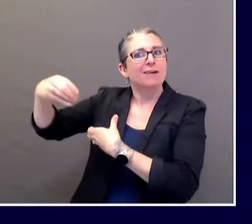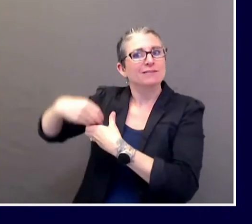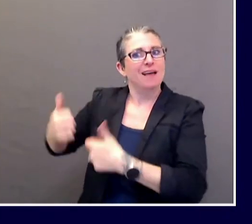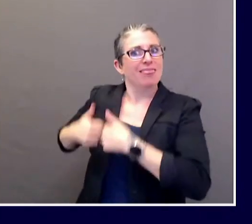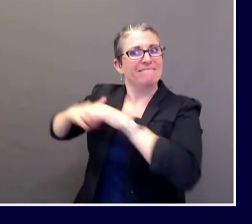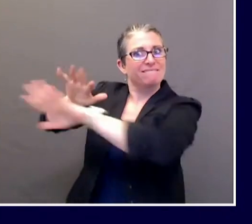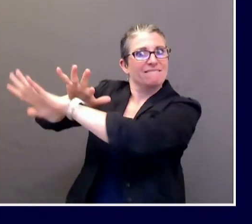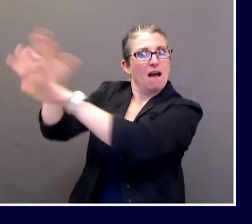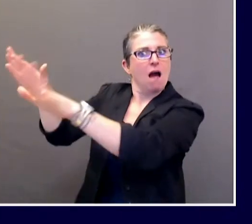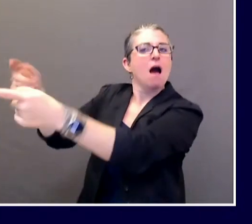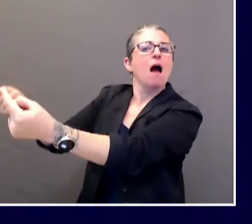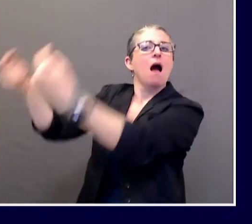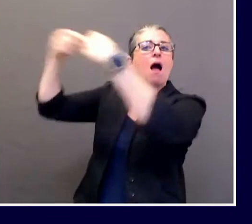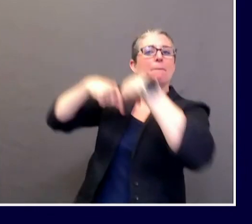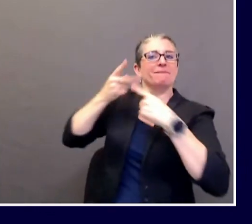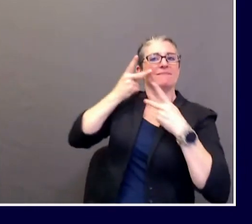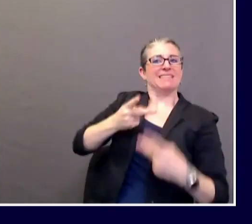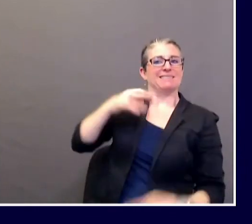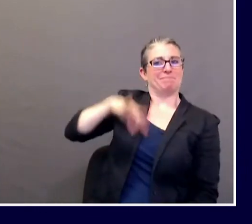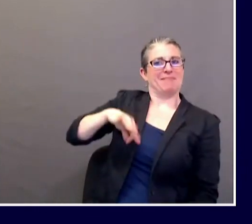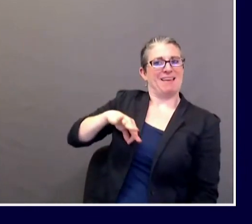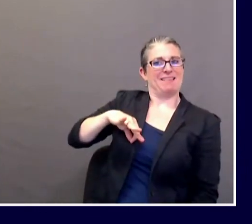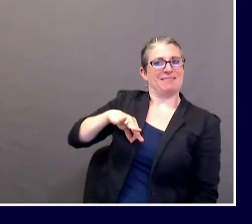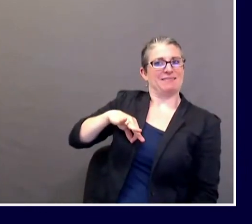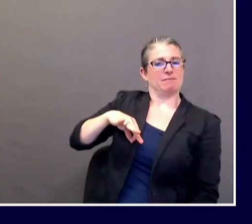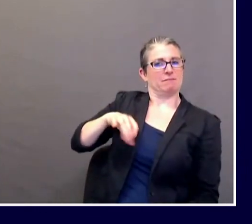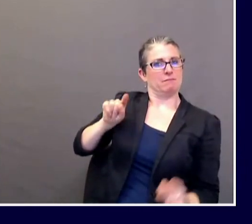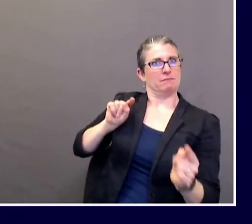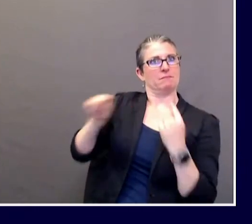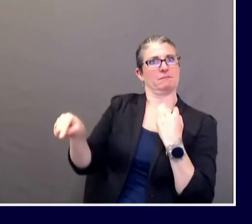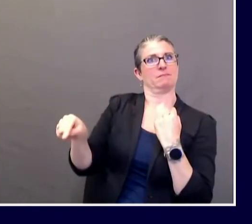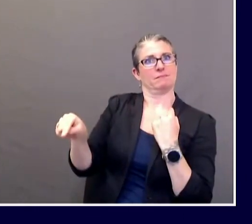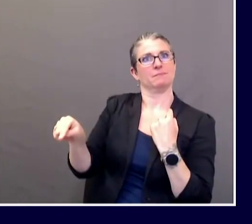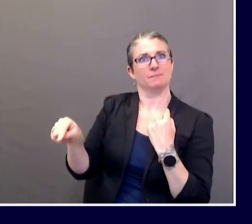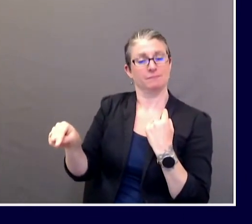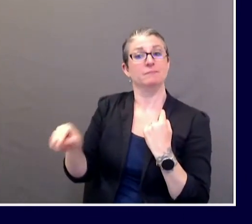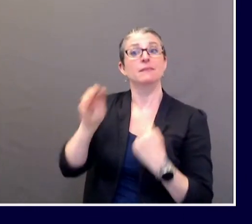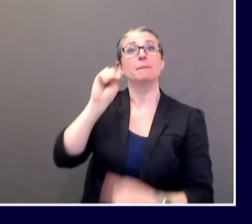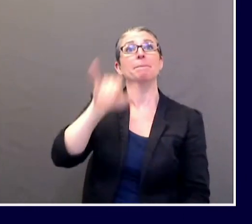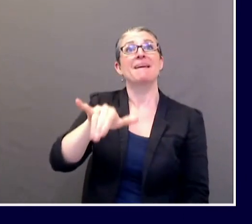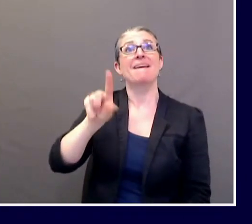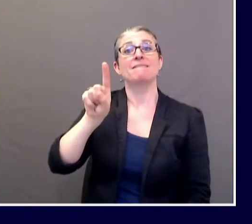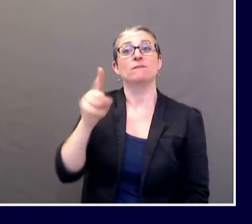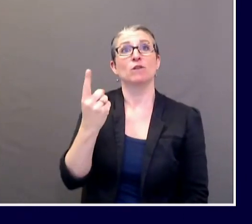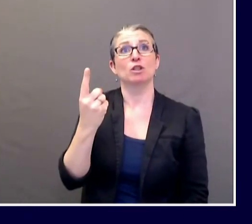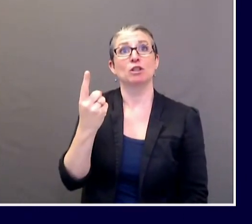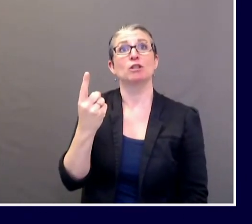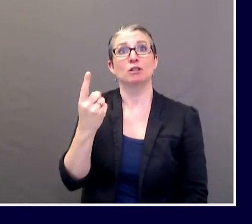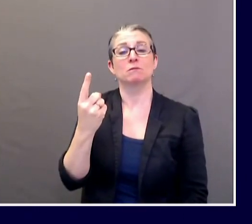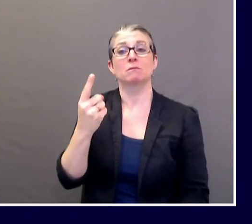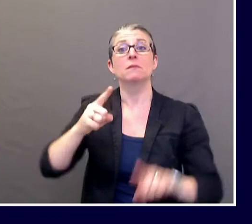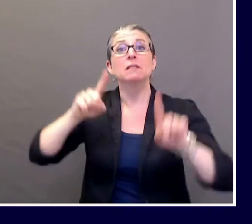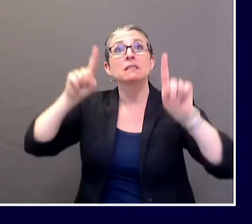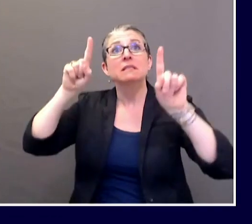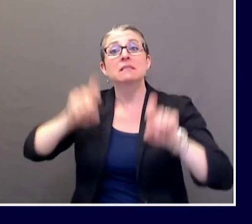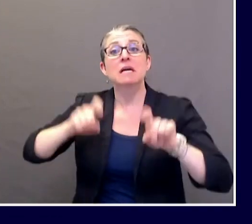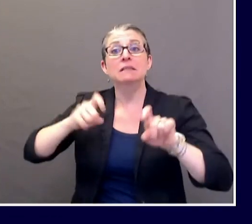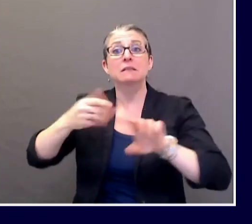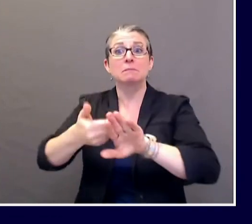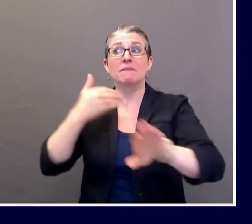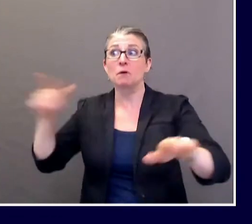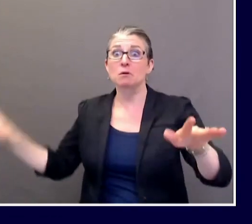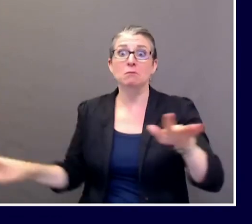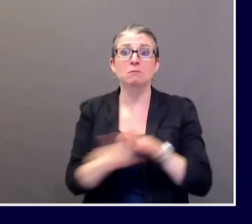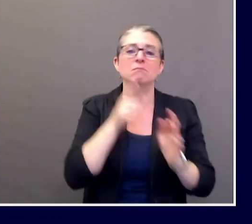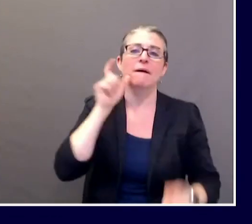to test or quarantine before coming into Maine. Now, this may change based